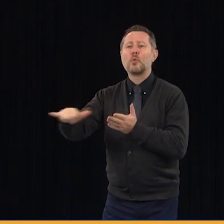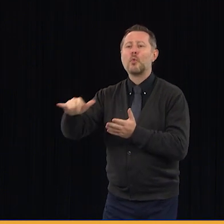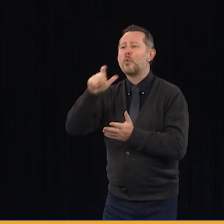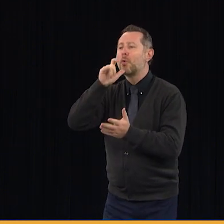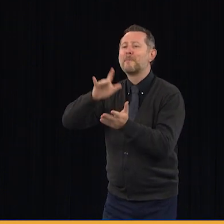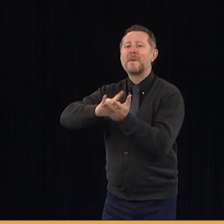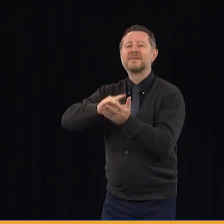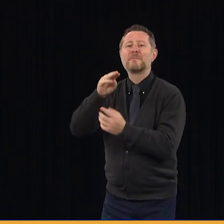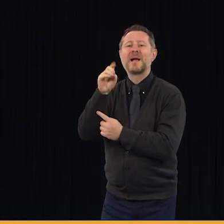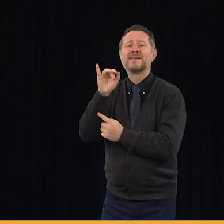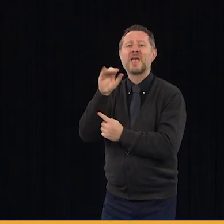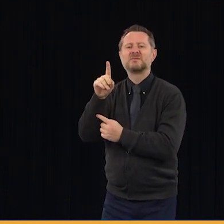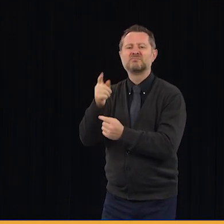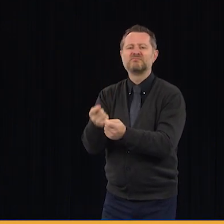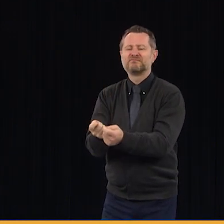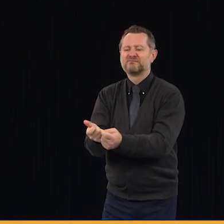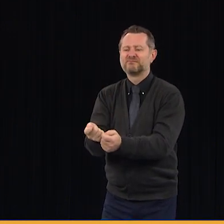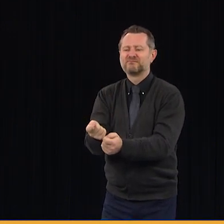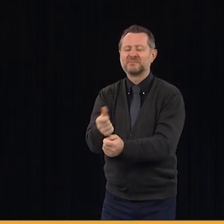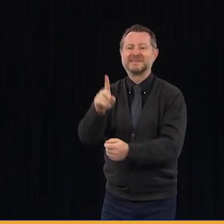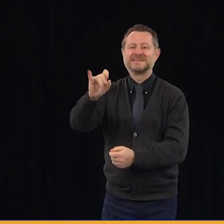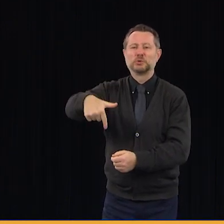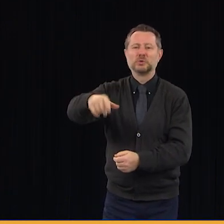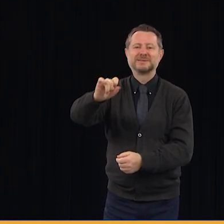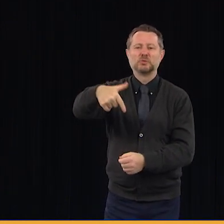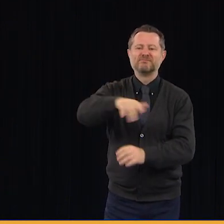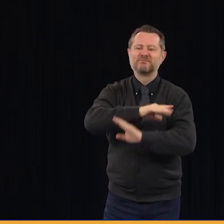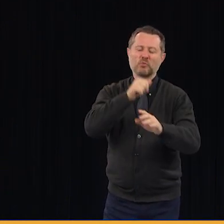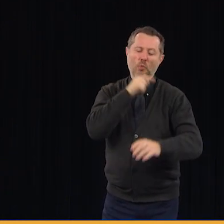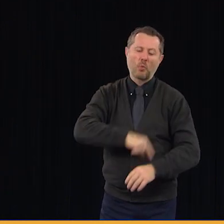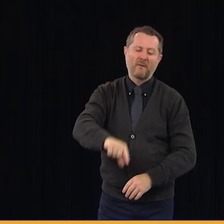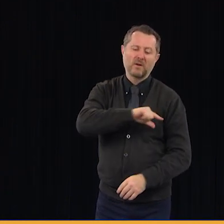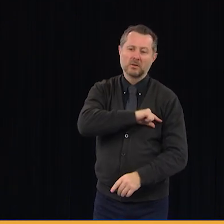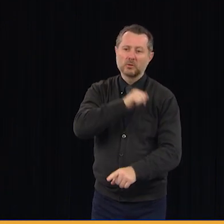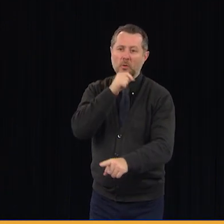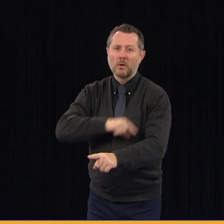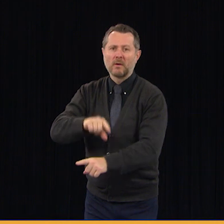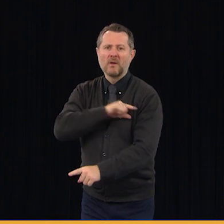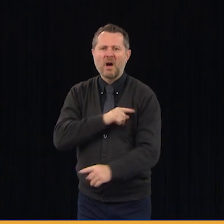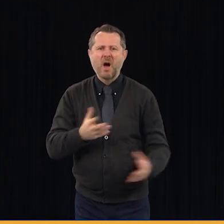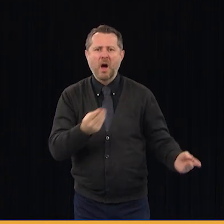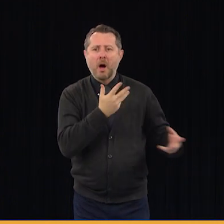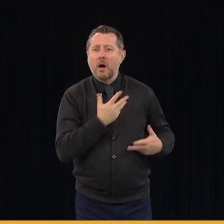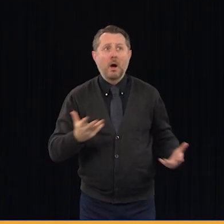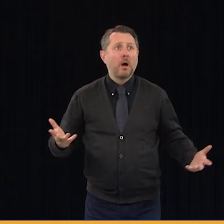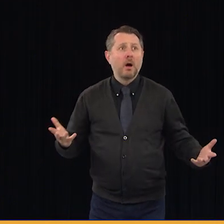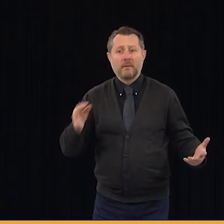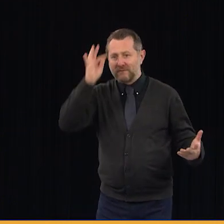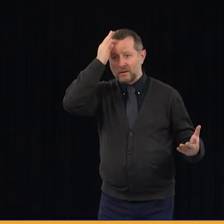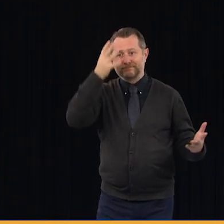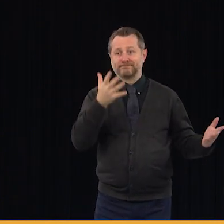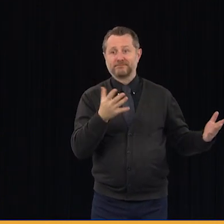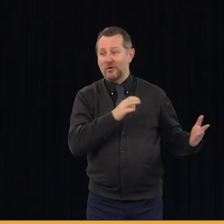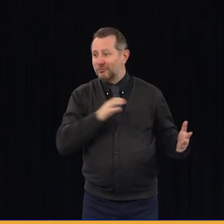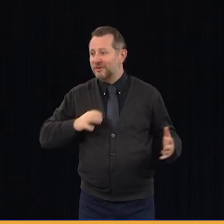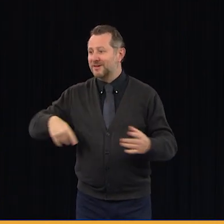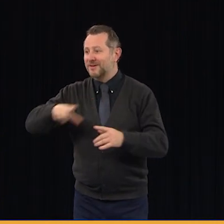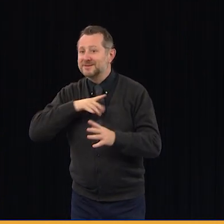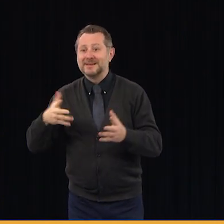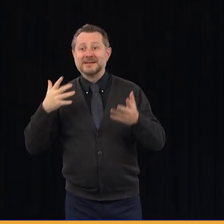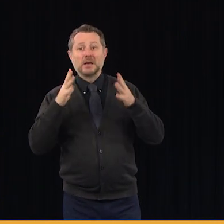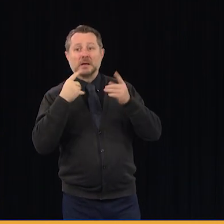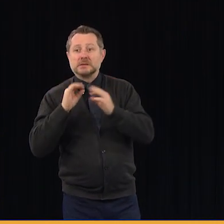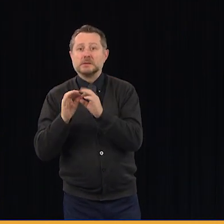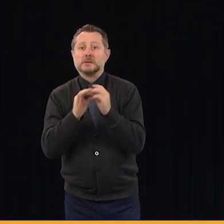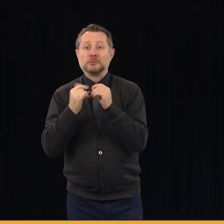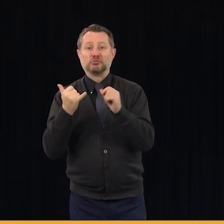You know, and to our federal representatives, I spoke to Senator Schumer, I spoke to Senator Gillibrand,